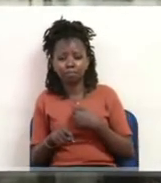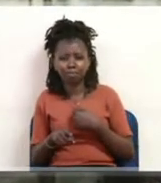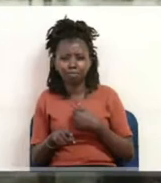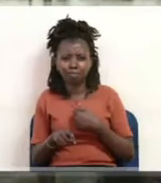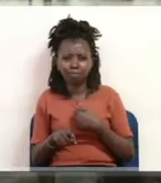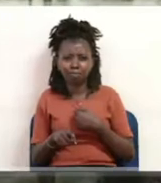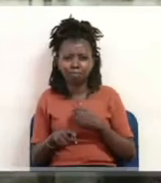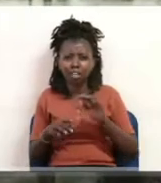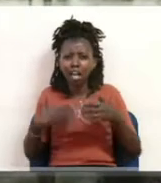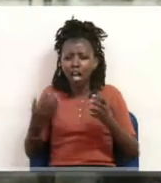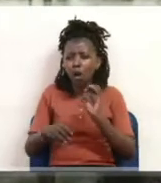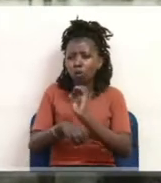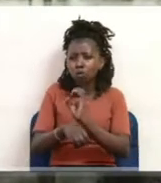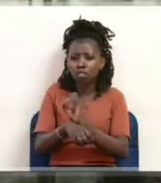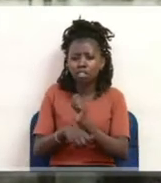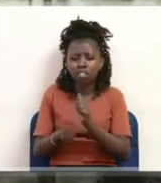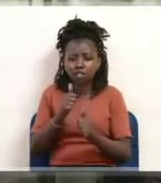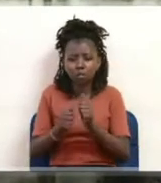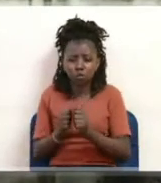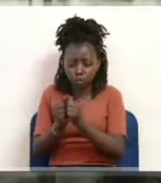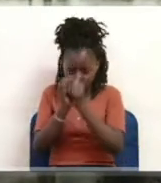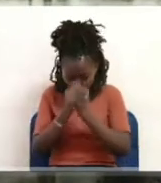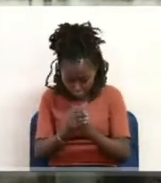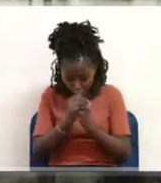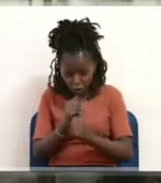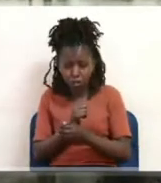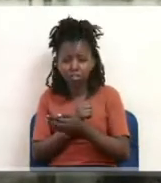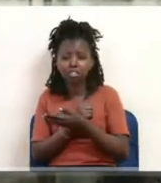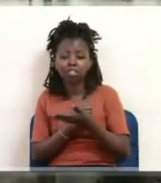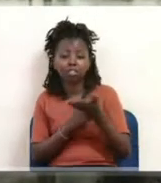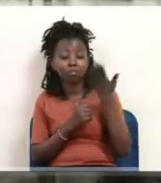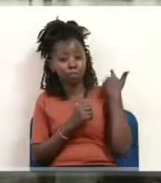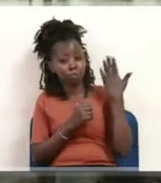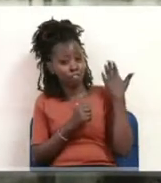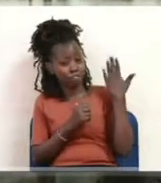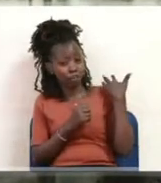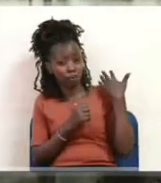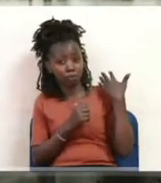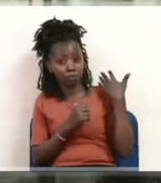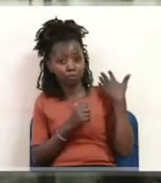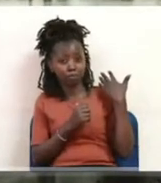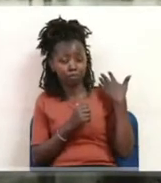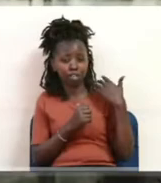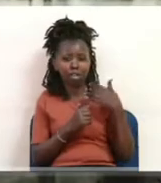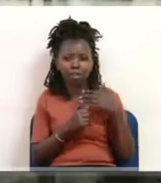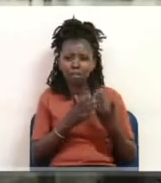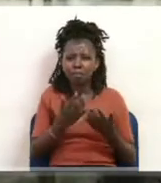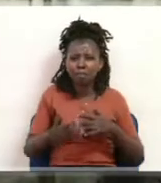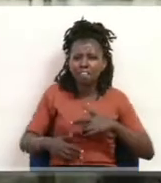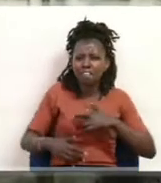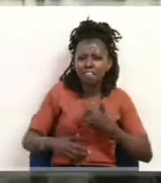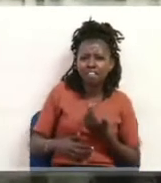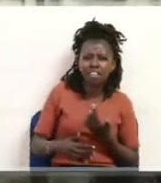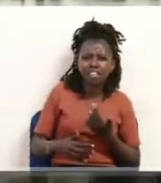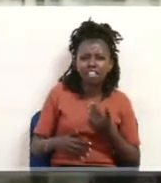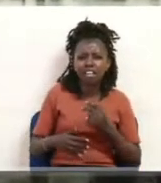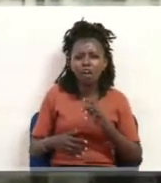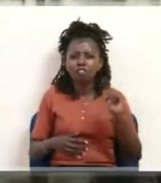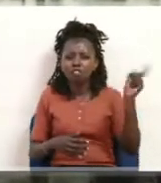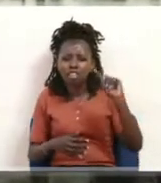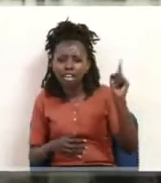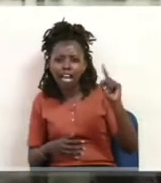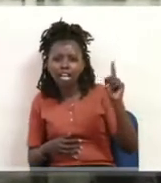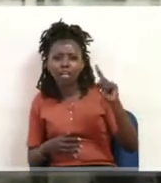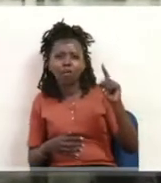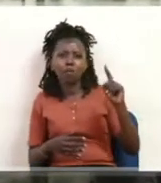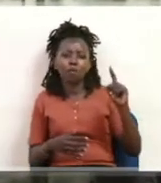churches that we went to worship in. You know, we have those feelings of Nairobi Pentecostal Church. We have those feelings of Kariokor